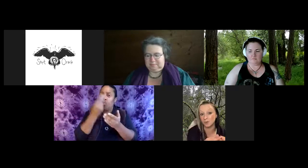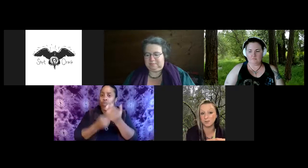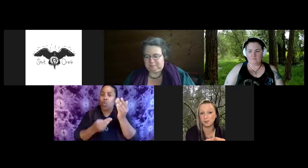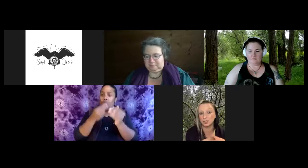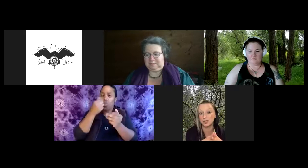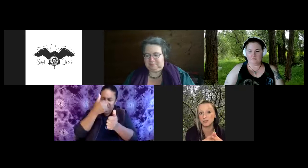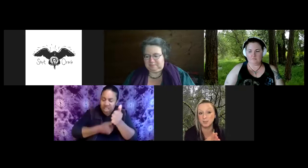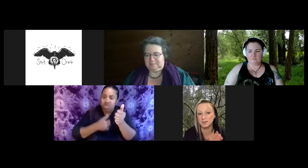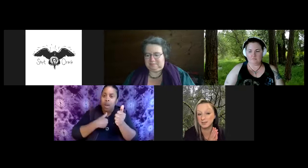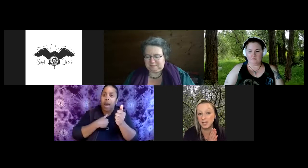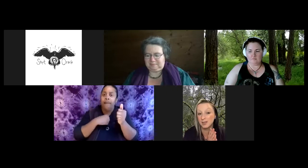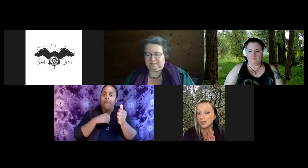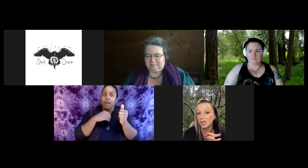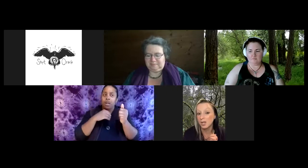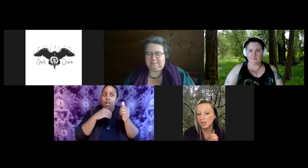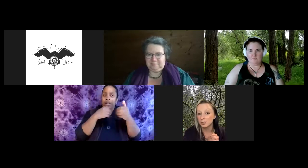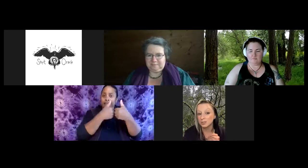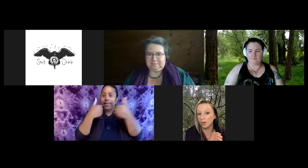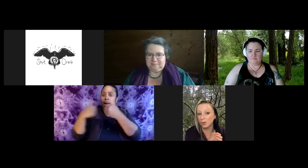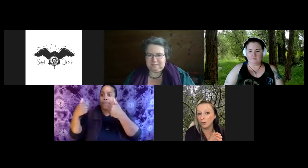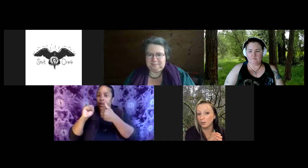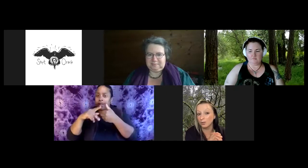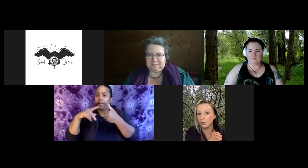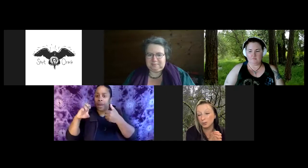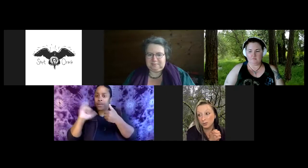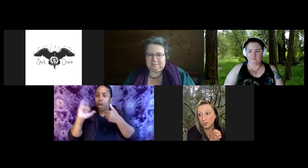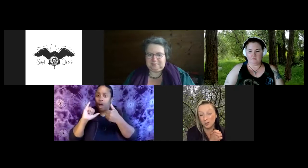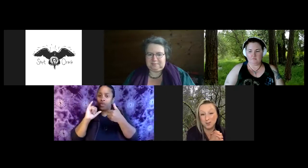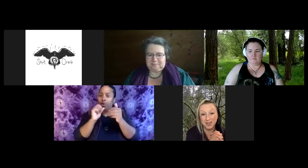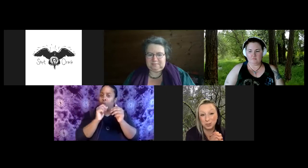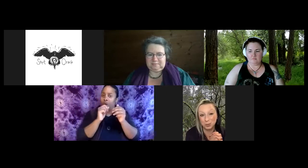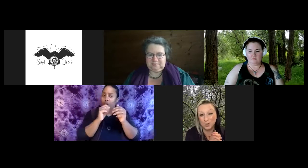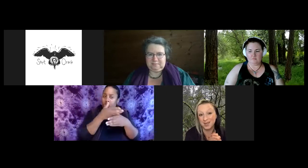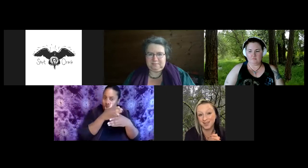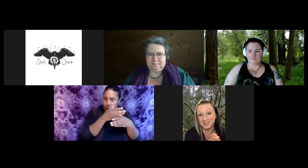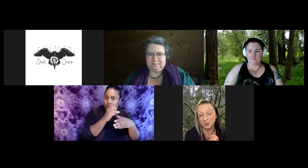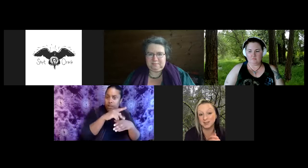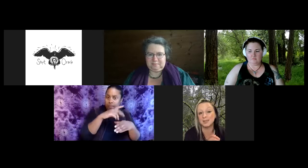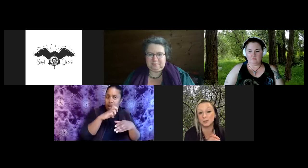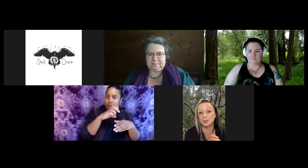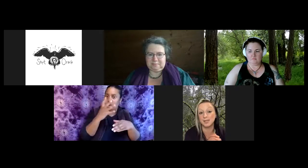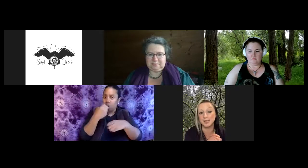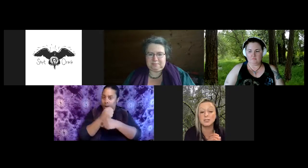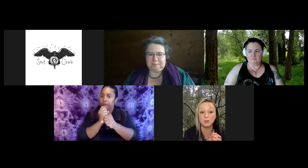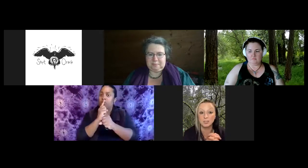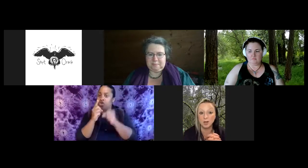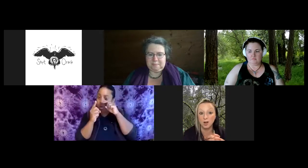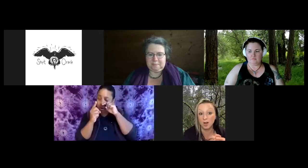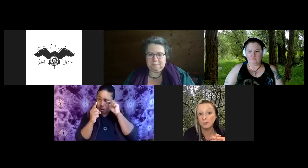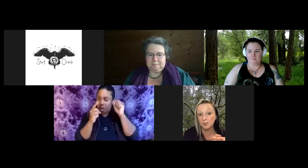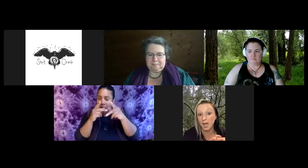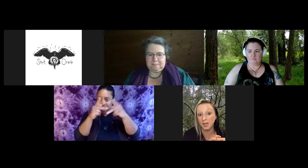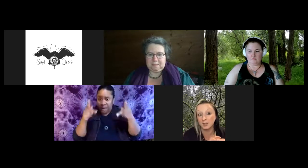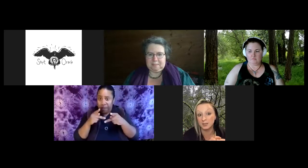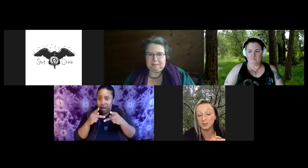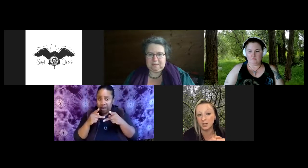and you have your shared space together. So you're going to really want to make sure that the place that you're moving into can